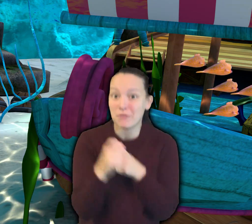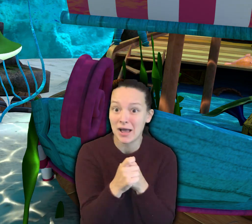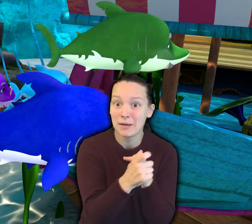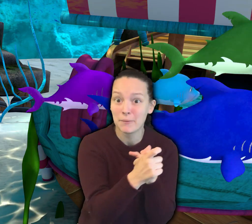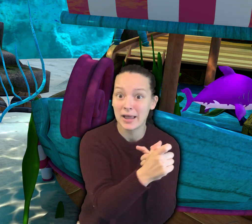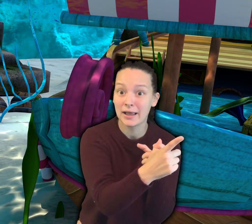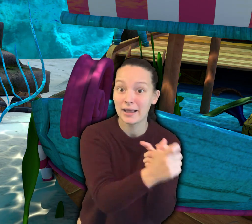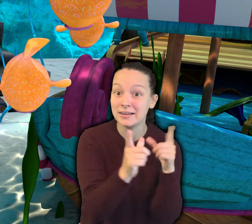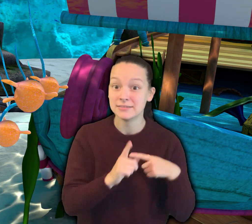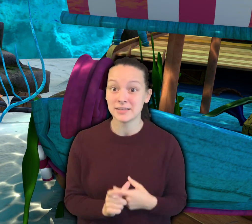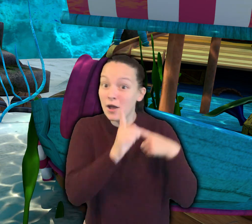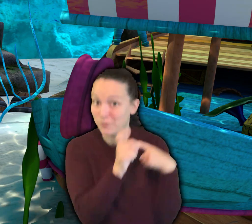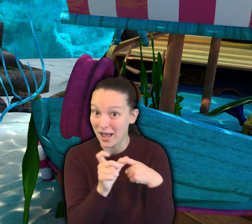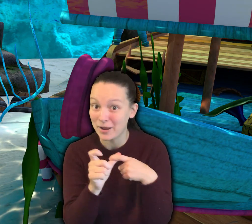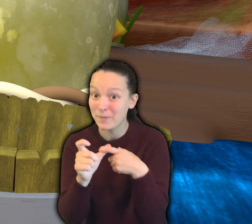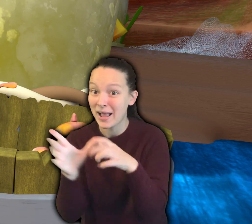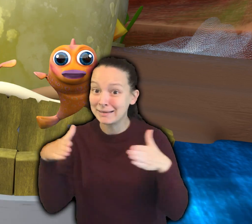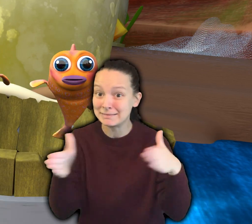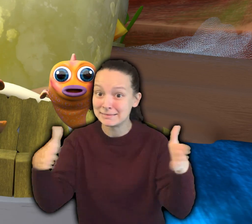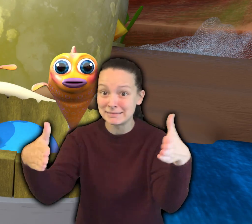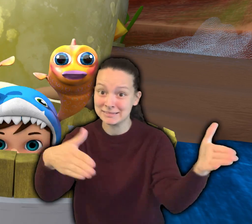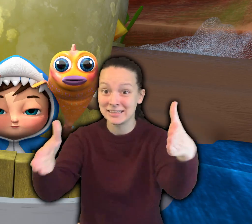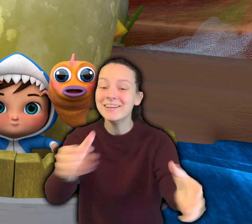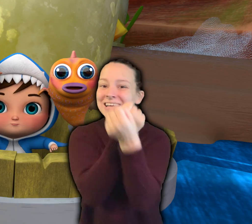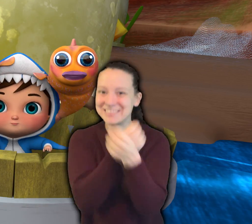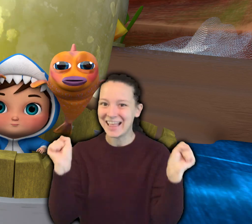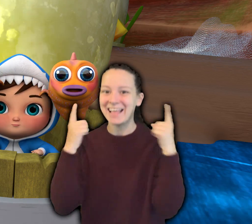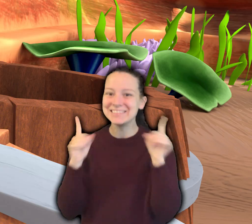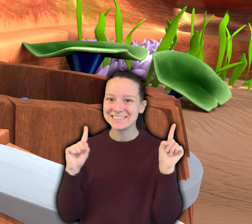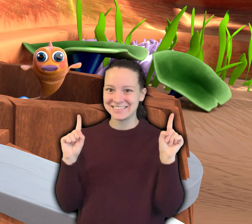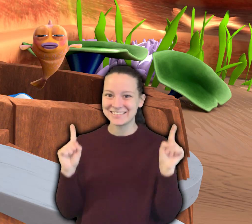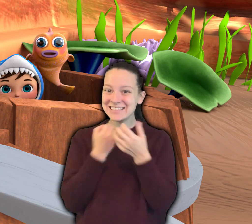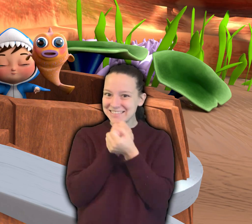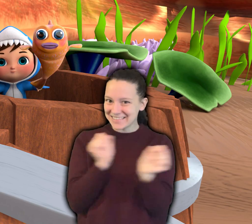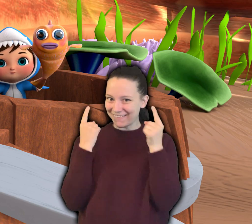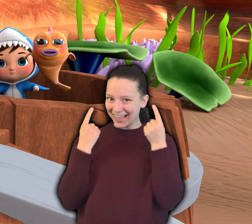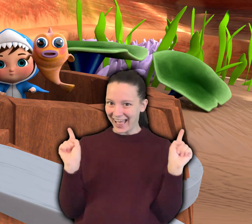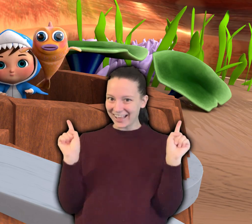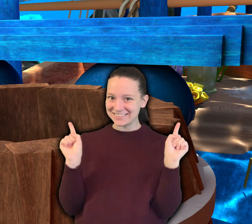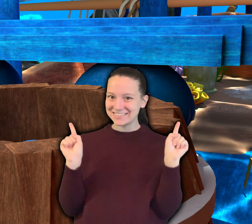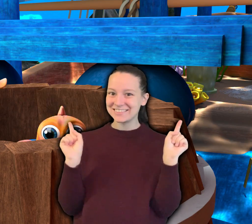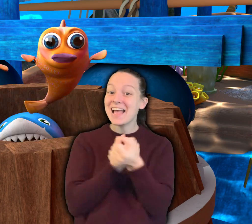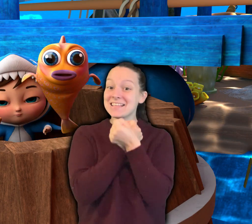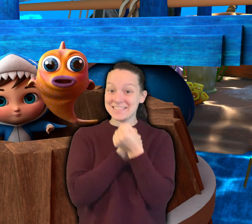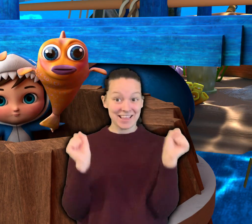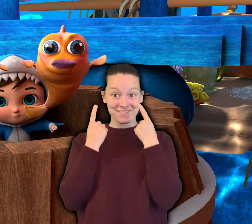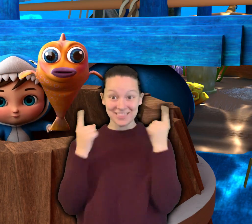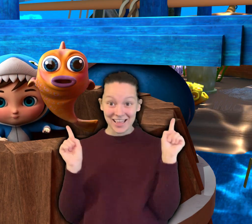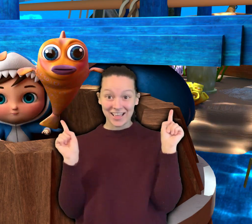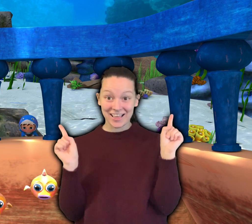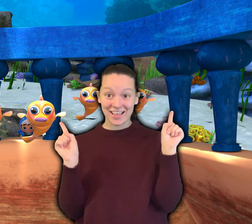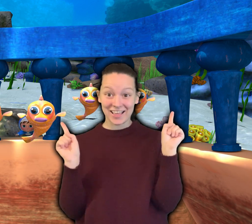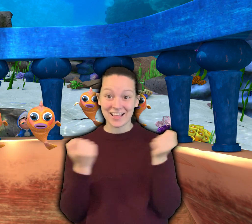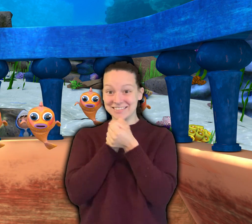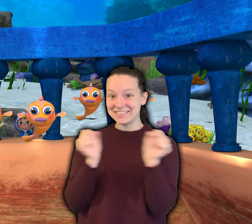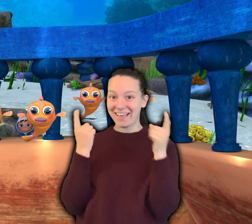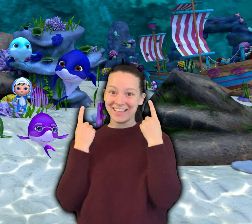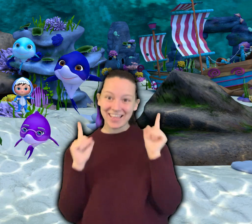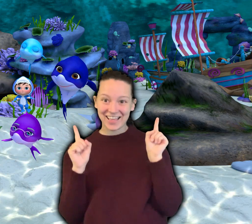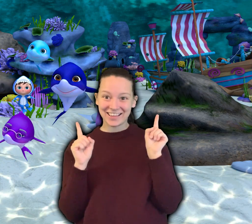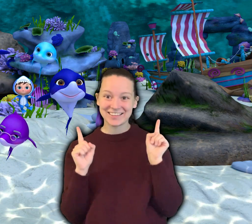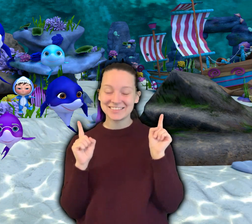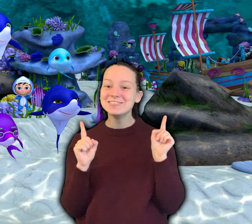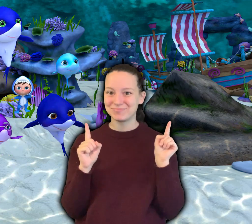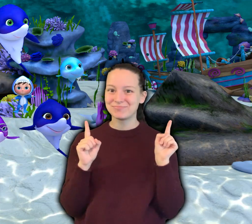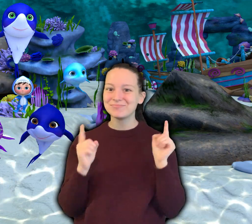away run away safe at last safe at safe at last safe at last